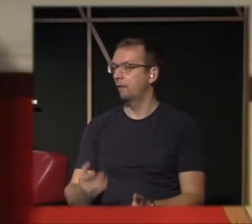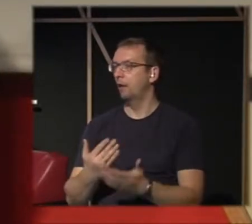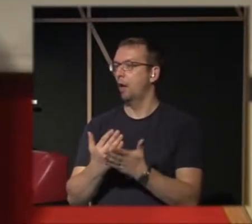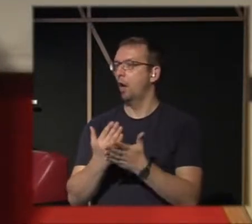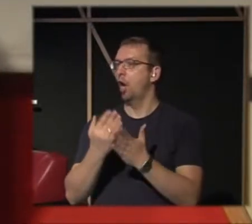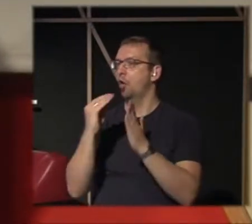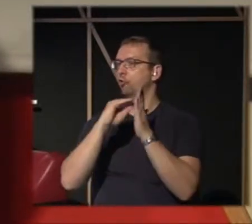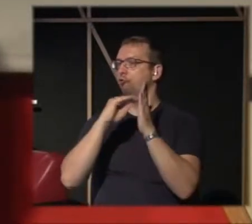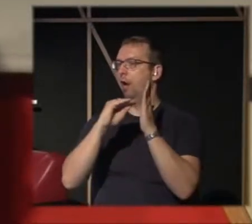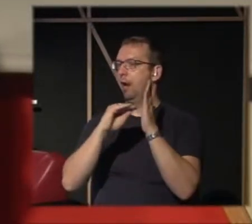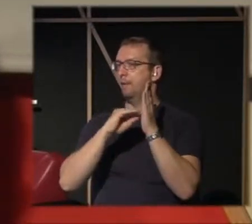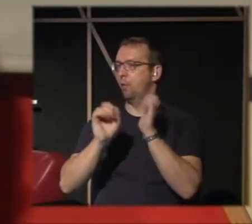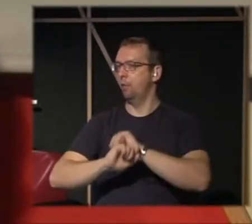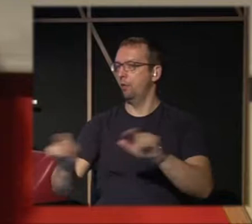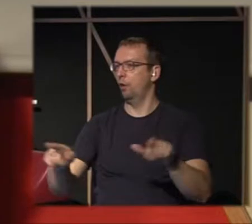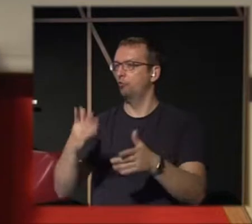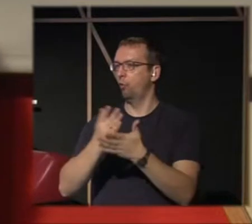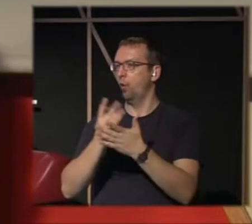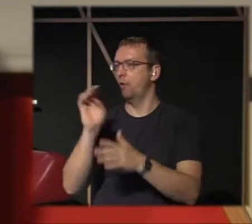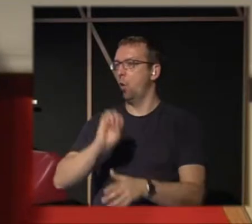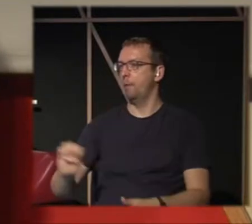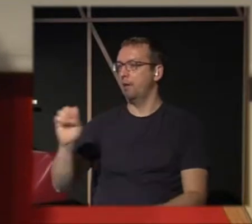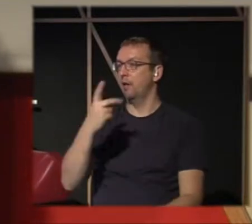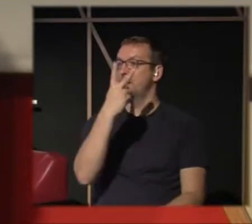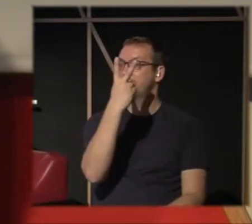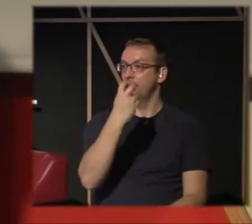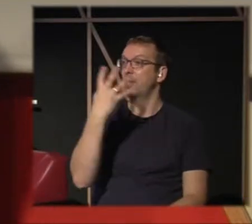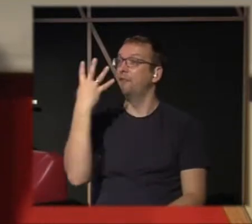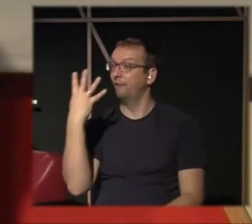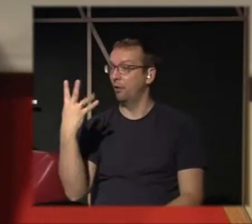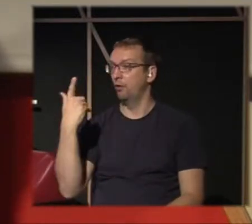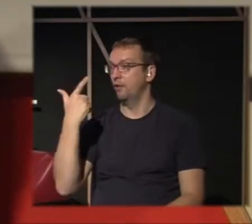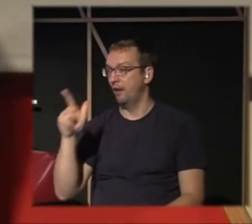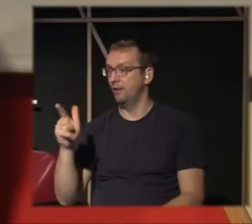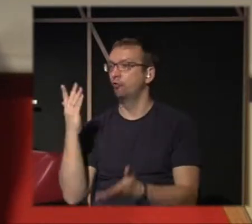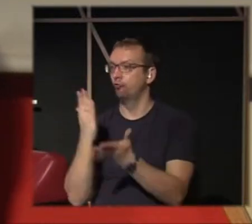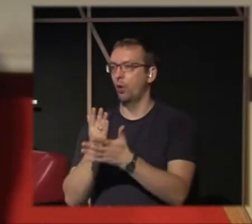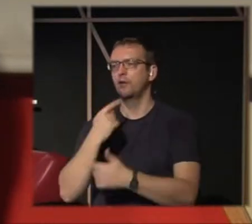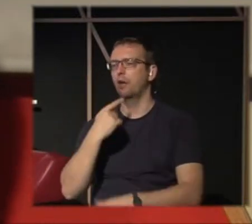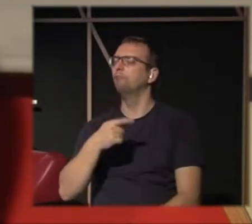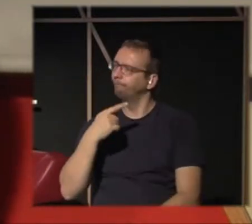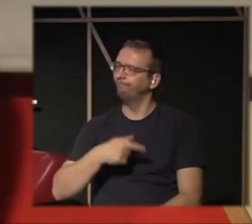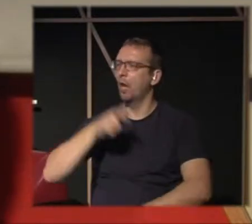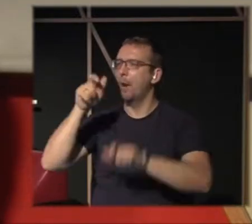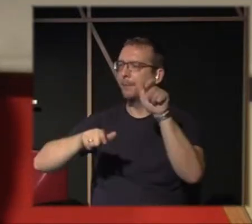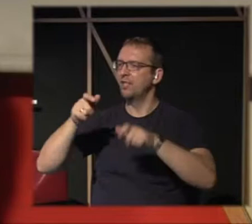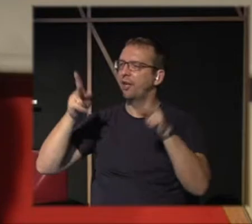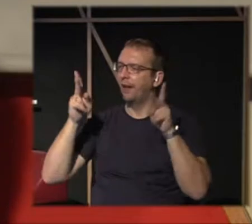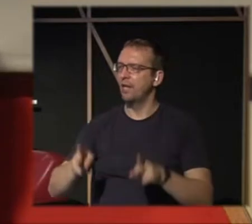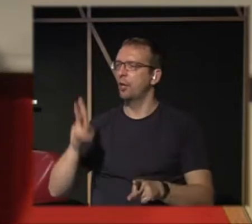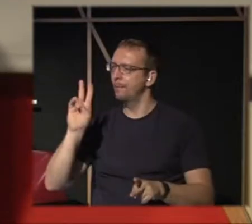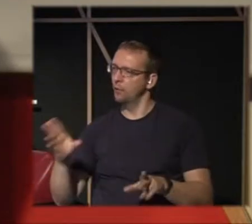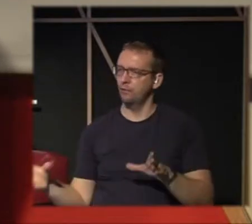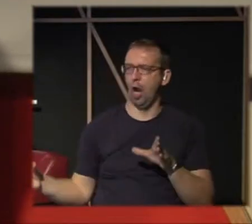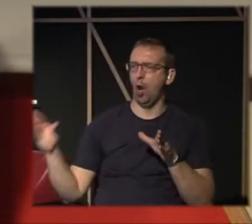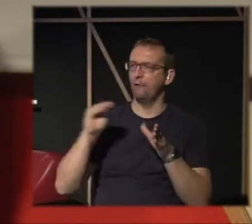an aspect which was evaluated when a few weeks ago the tournament was allocated to